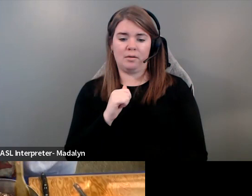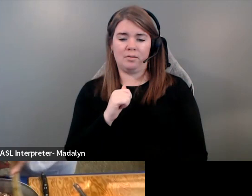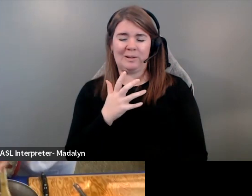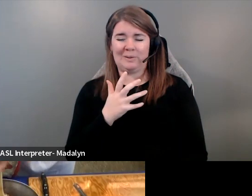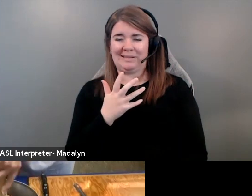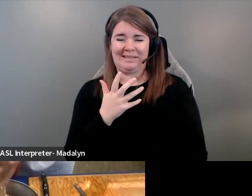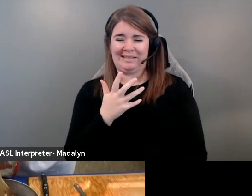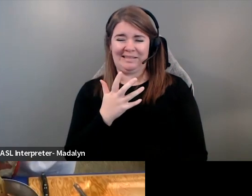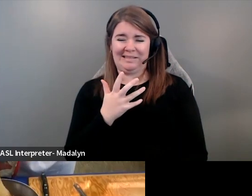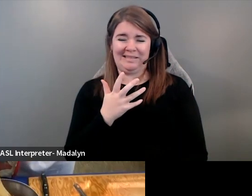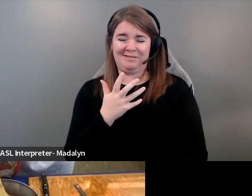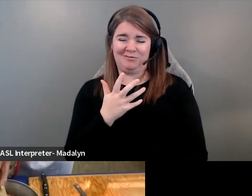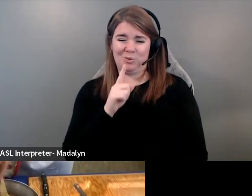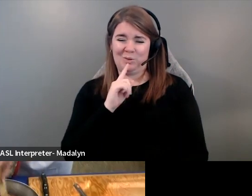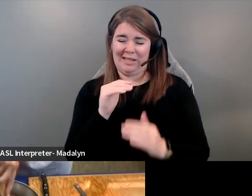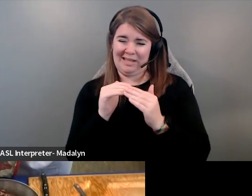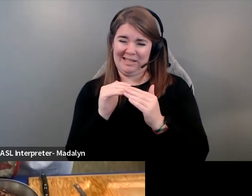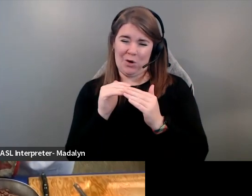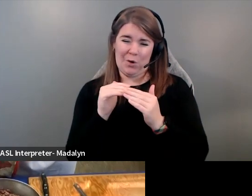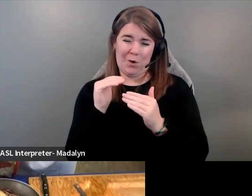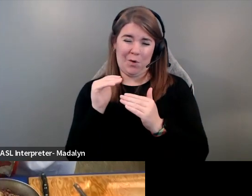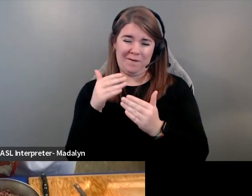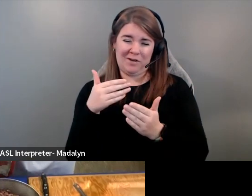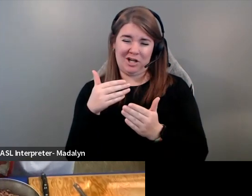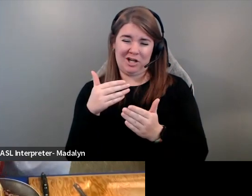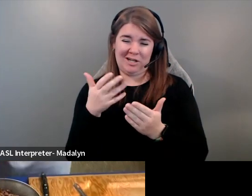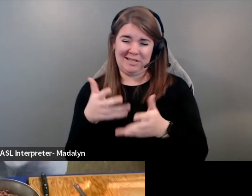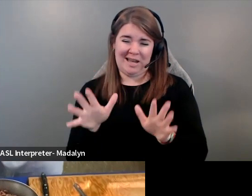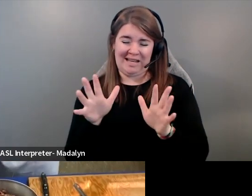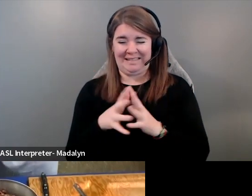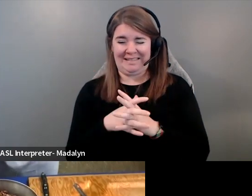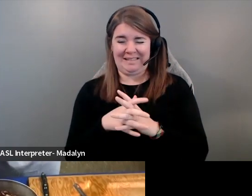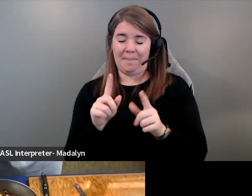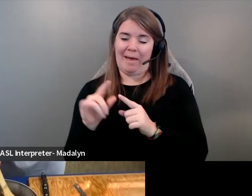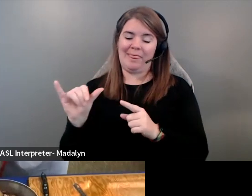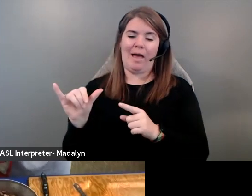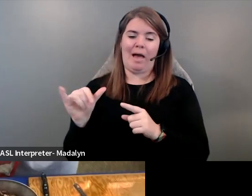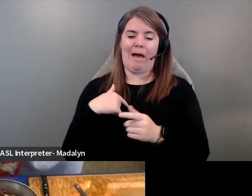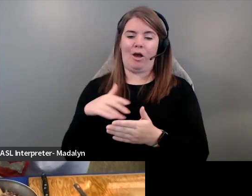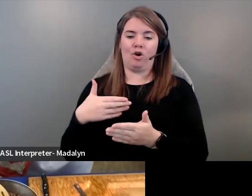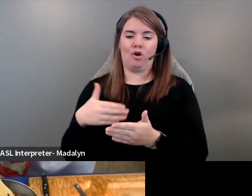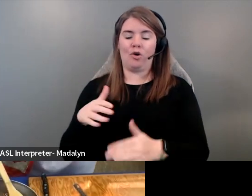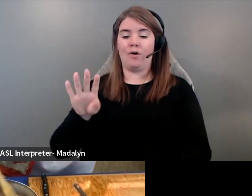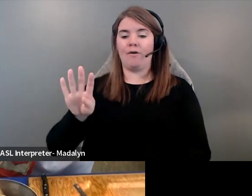overdone in my Instapot. And that was at 45 minutes.